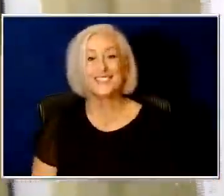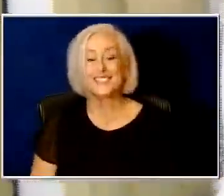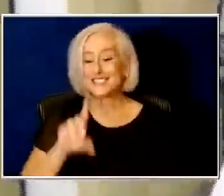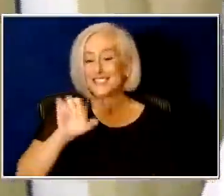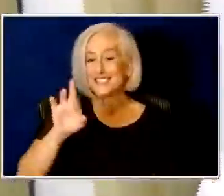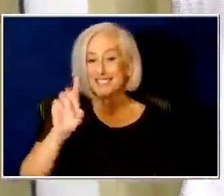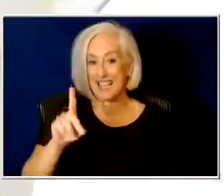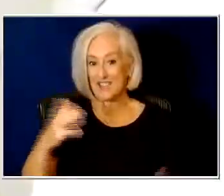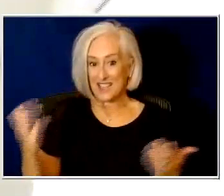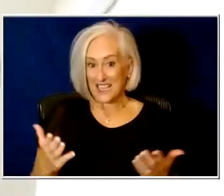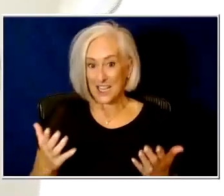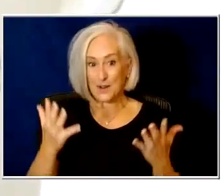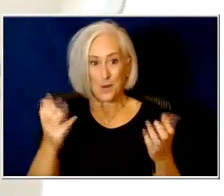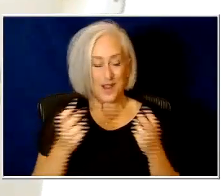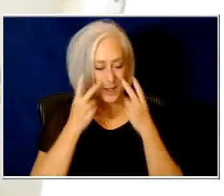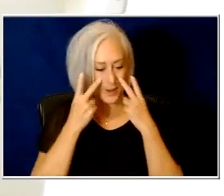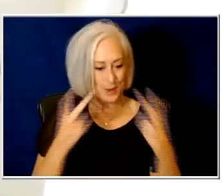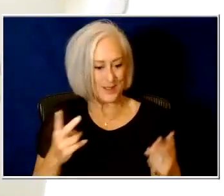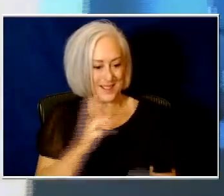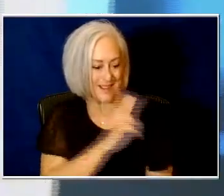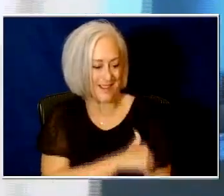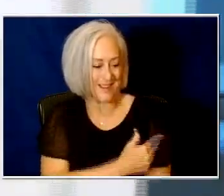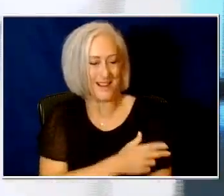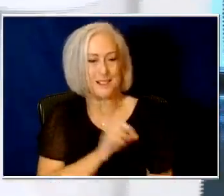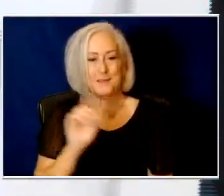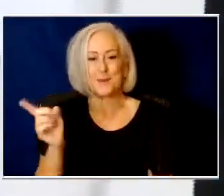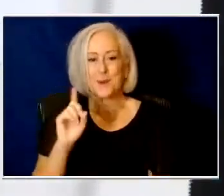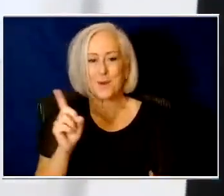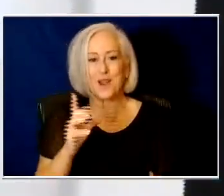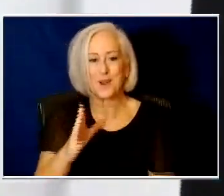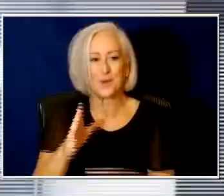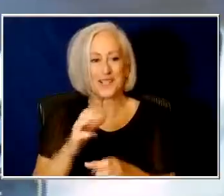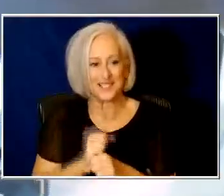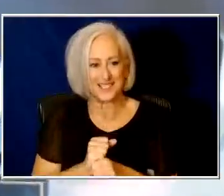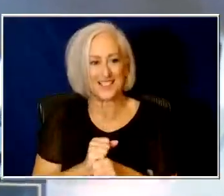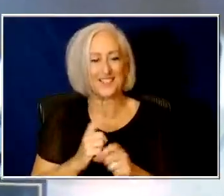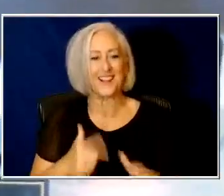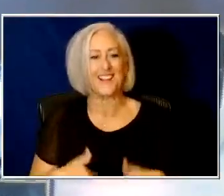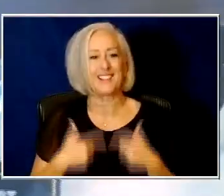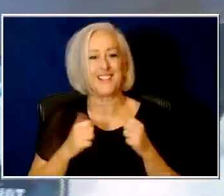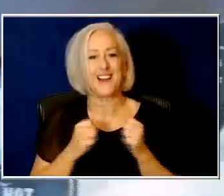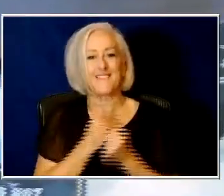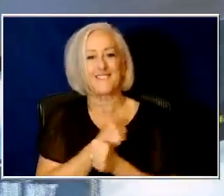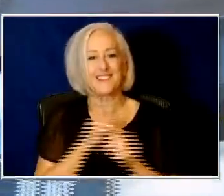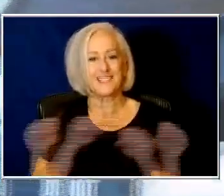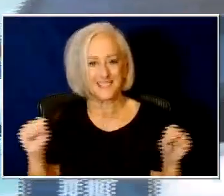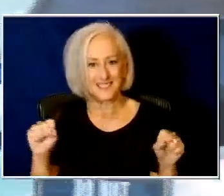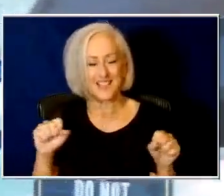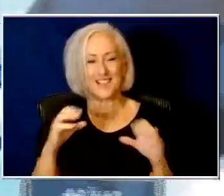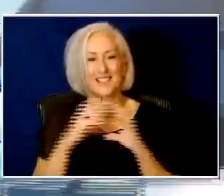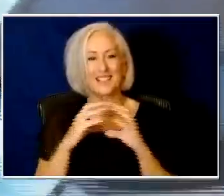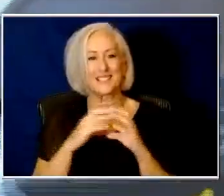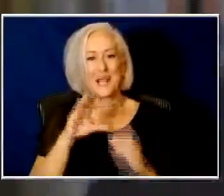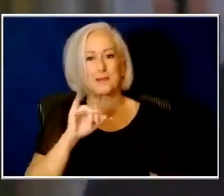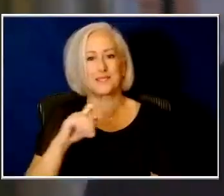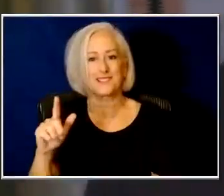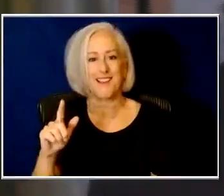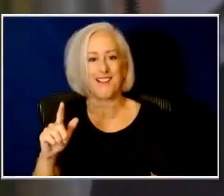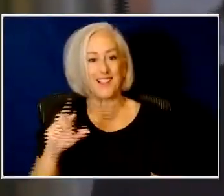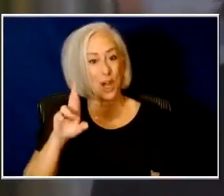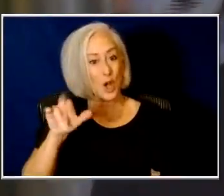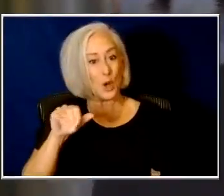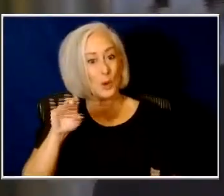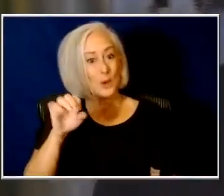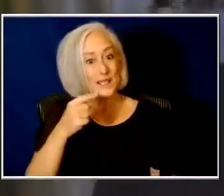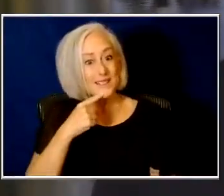he received Reese's life-saving stem cells. Reese said it reminded him of home. I worked in different laboratories and